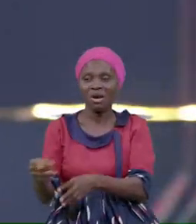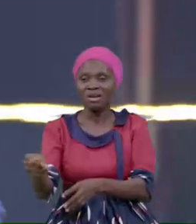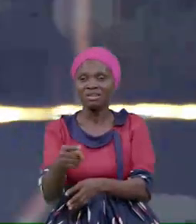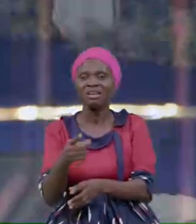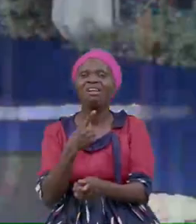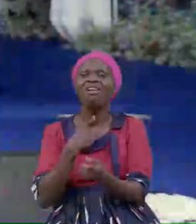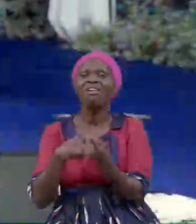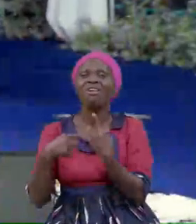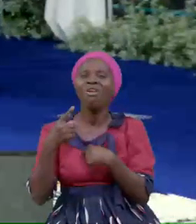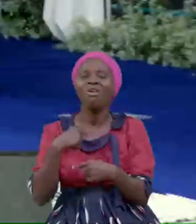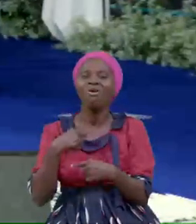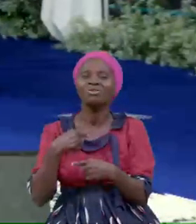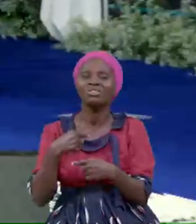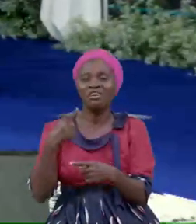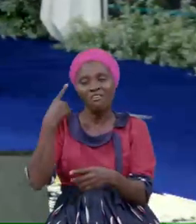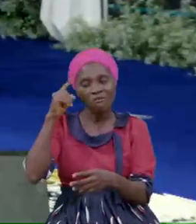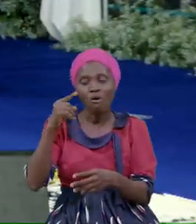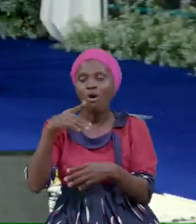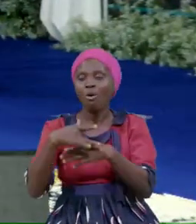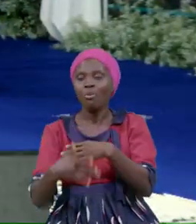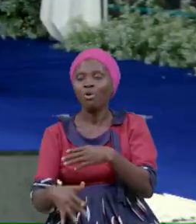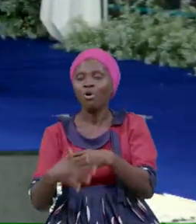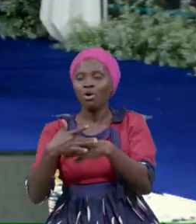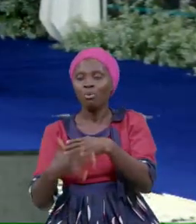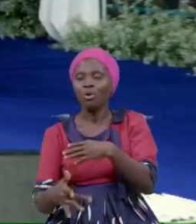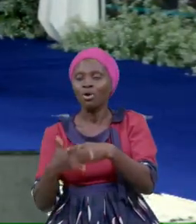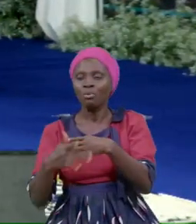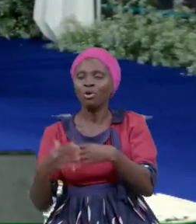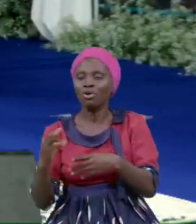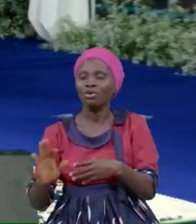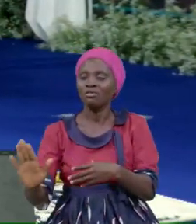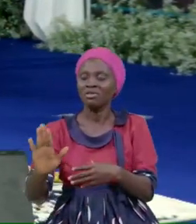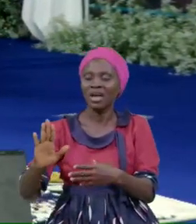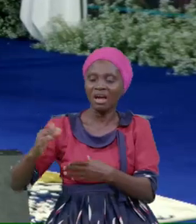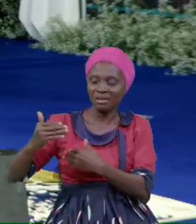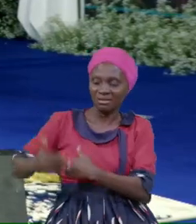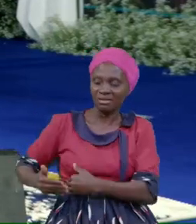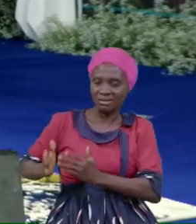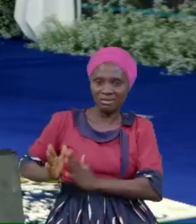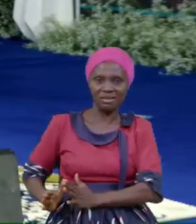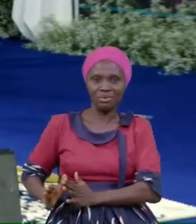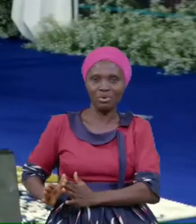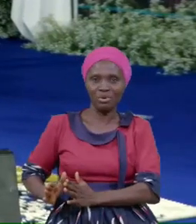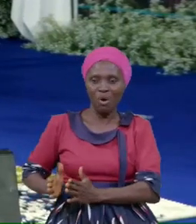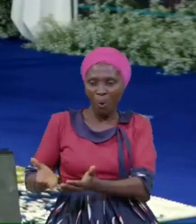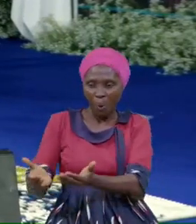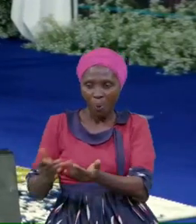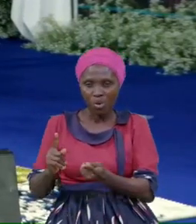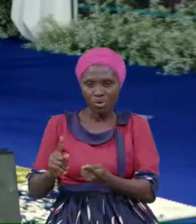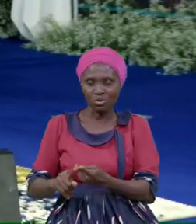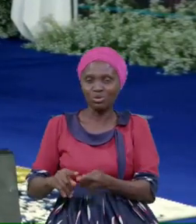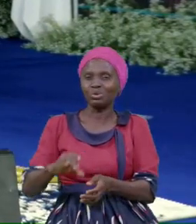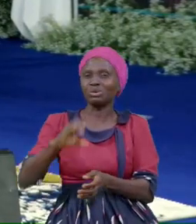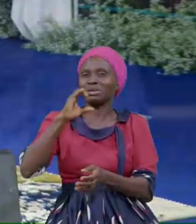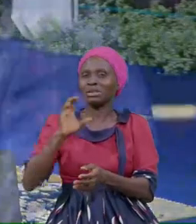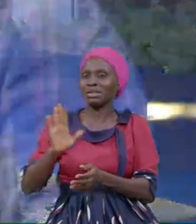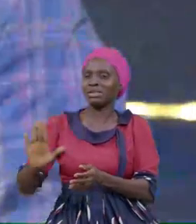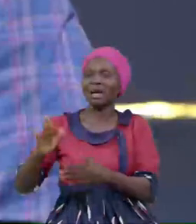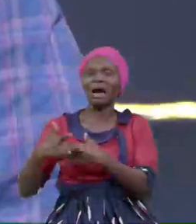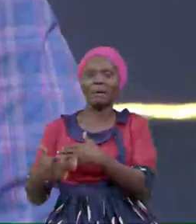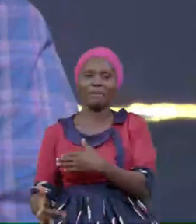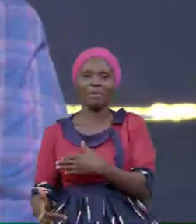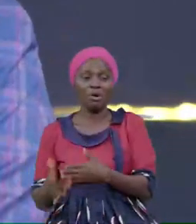their neighbors. And they are after them, after them. They want to take their blood. Some people in the world, the loss